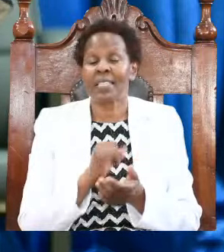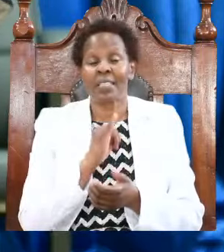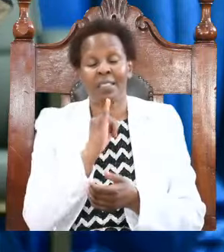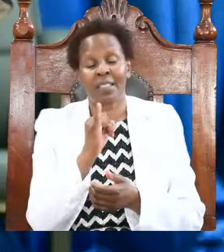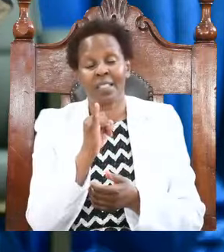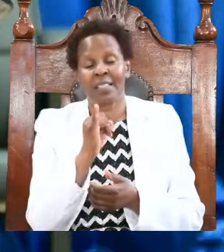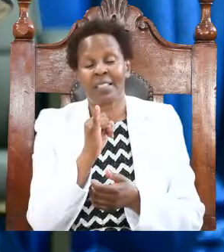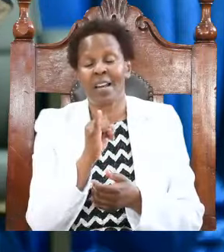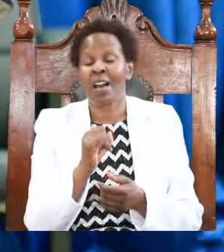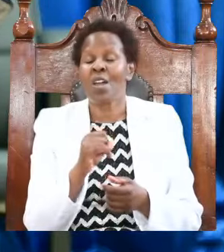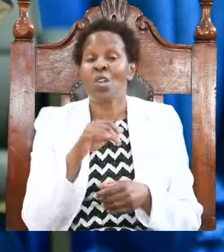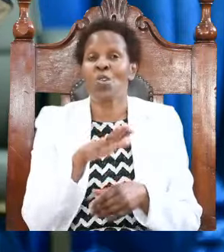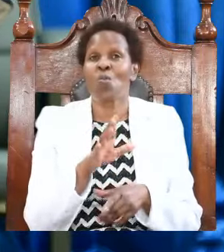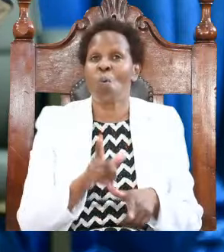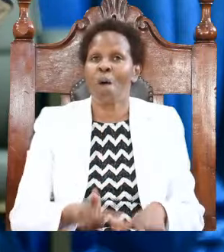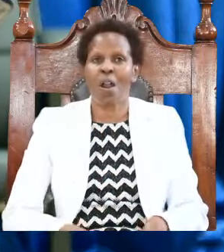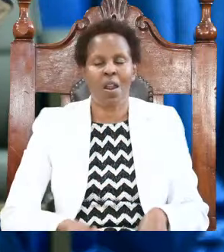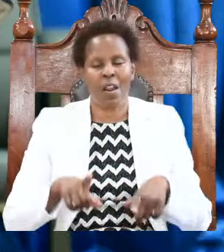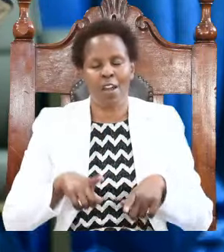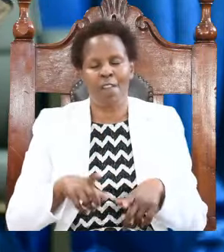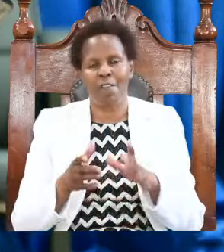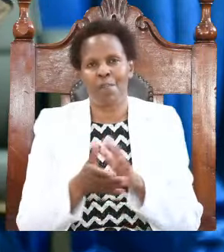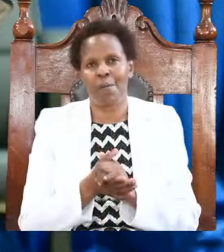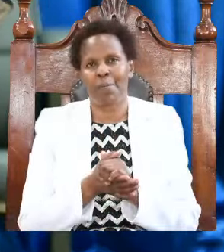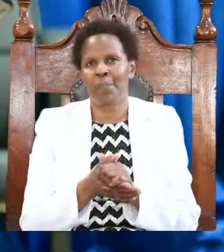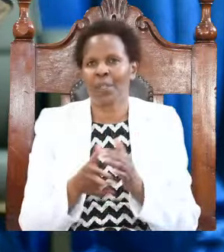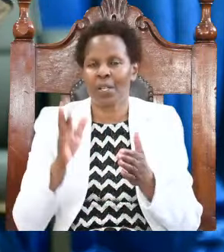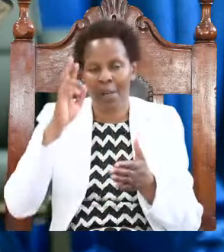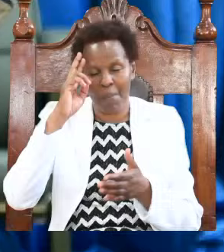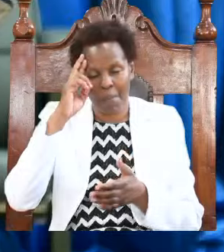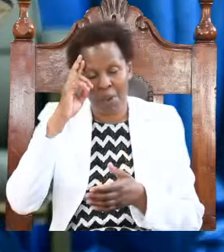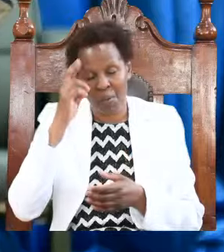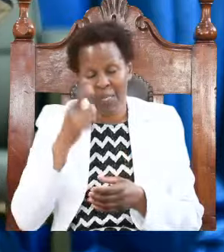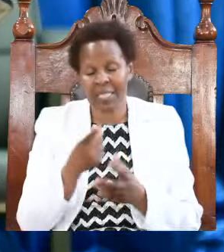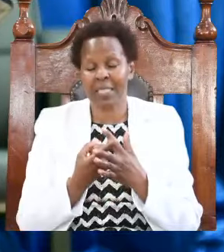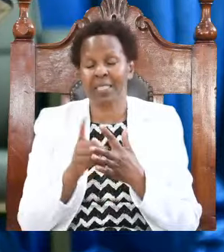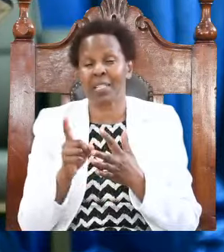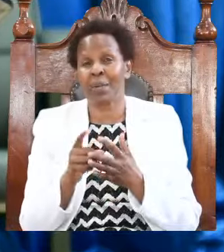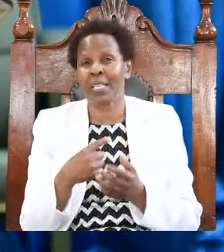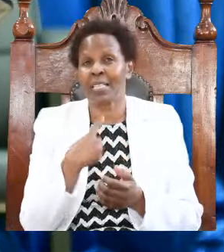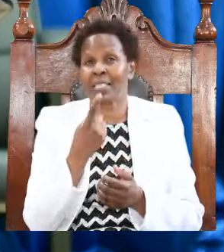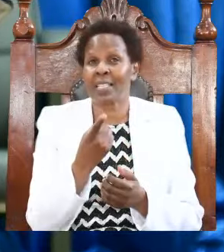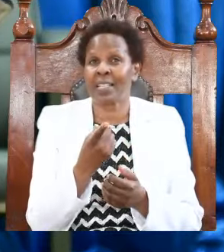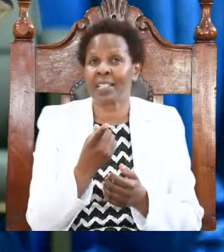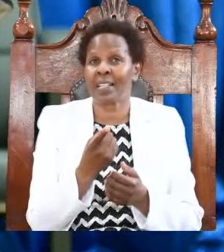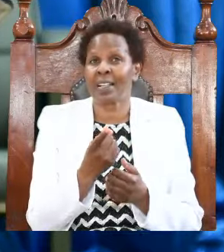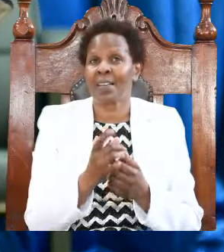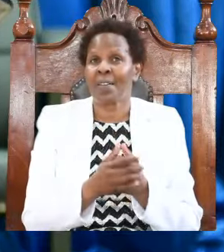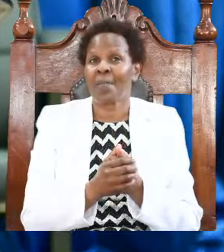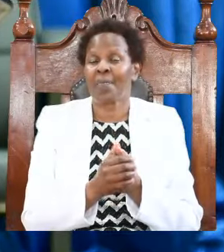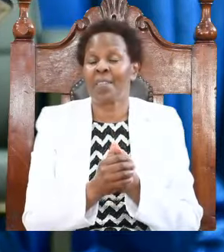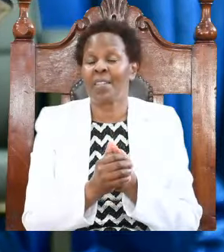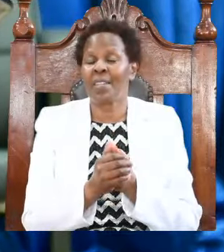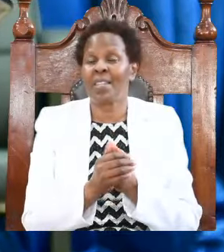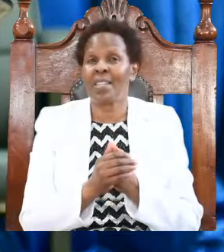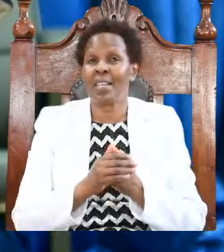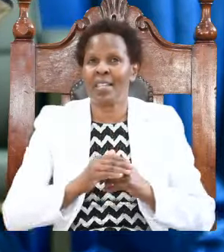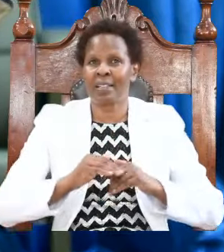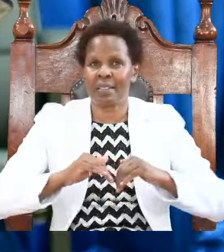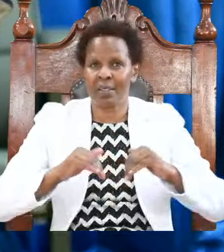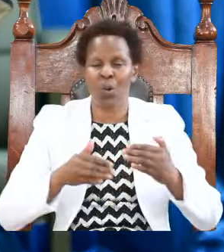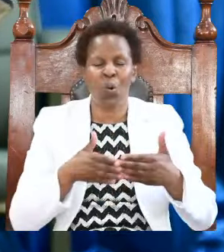a lifestyle. Praise be to God. You remember we started by saying that somebody said that the gap, you know, the